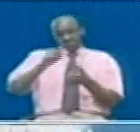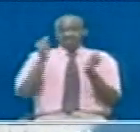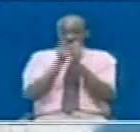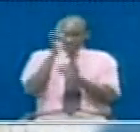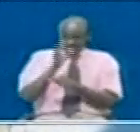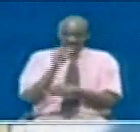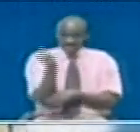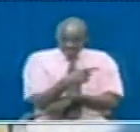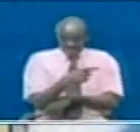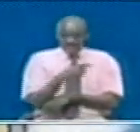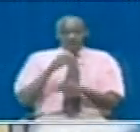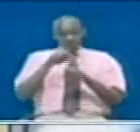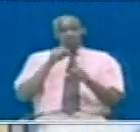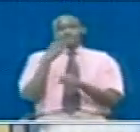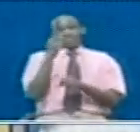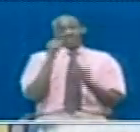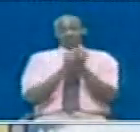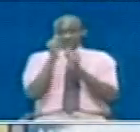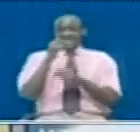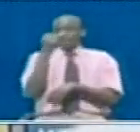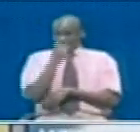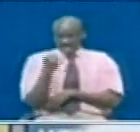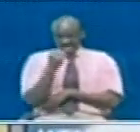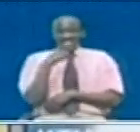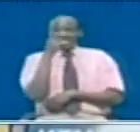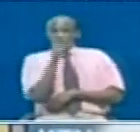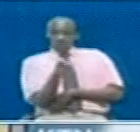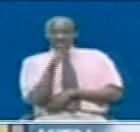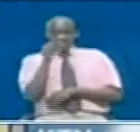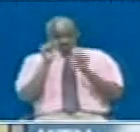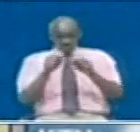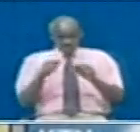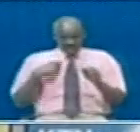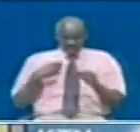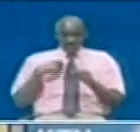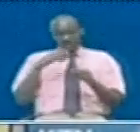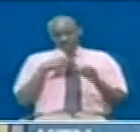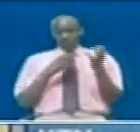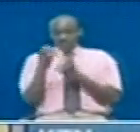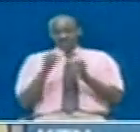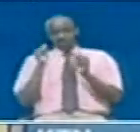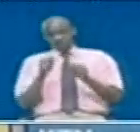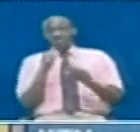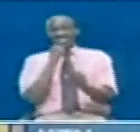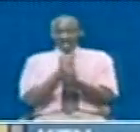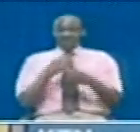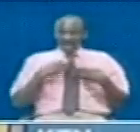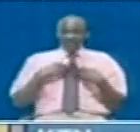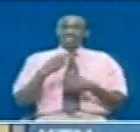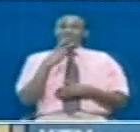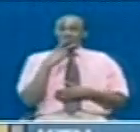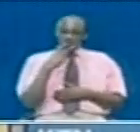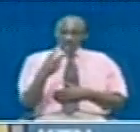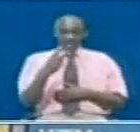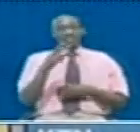10% beginning May 2015. The move is, however, set to put a strain on the retailer's business, with staff costs set to